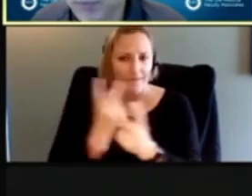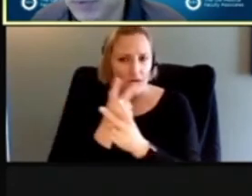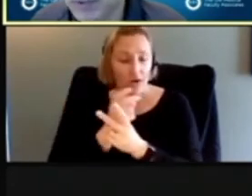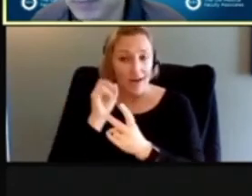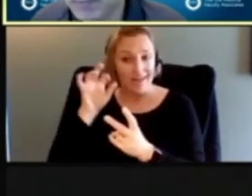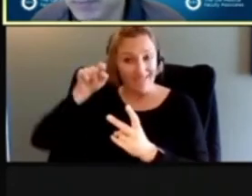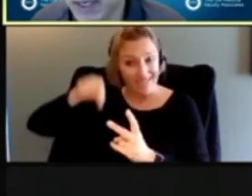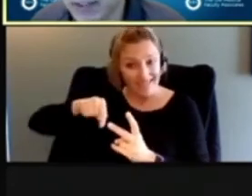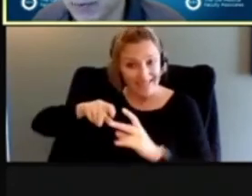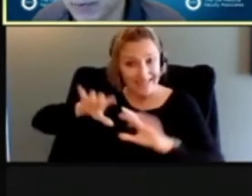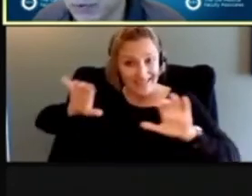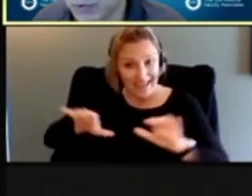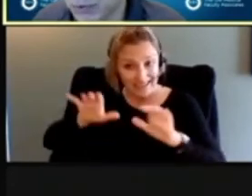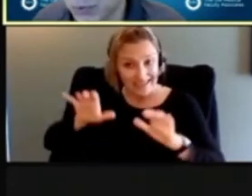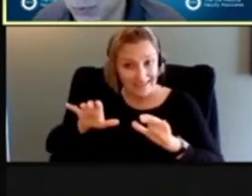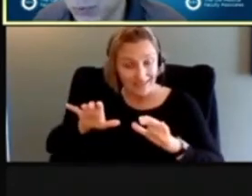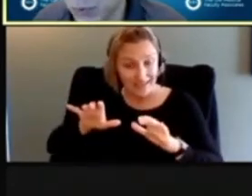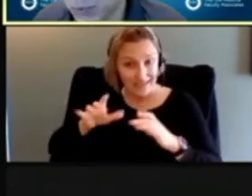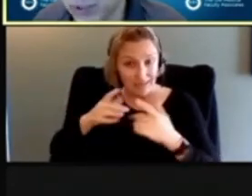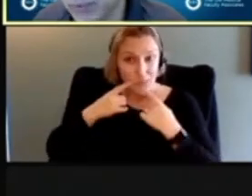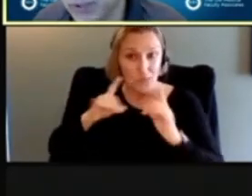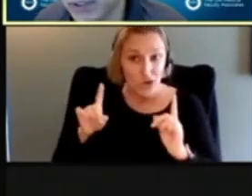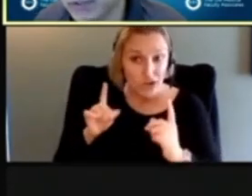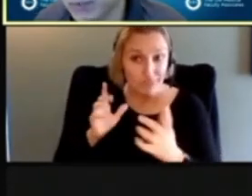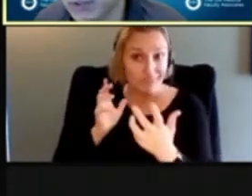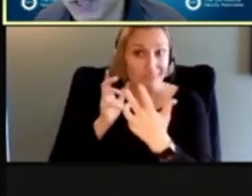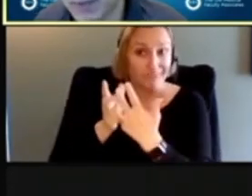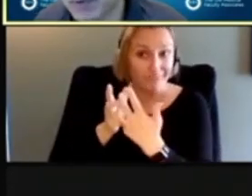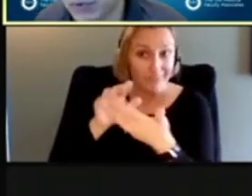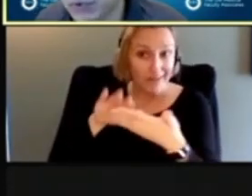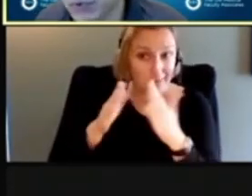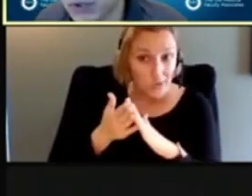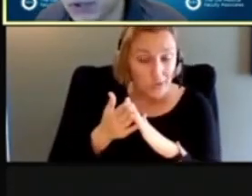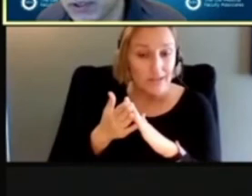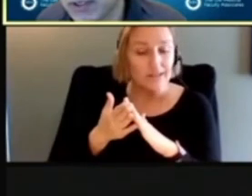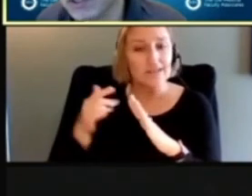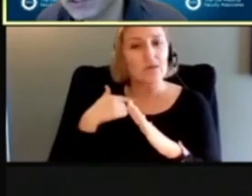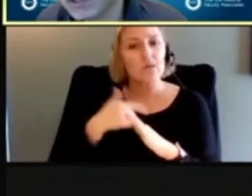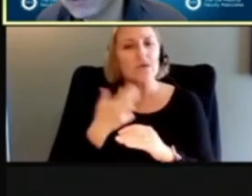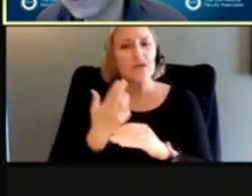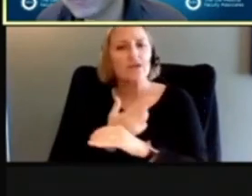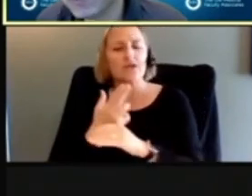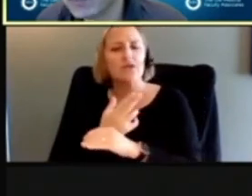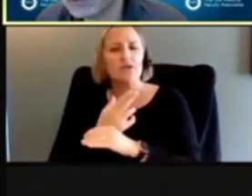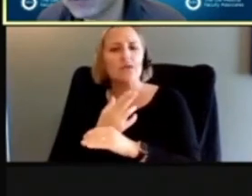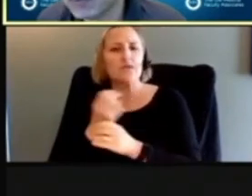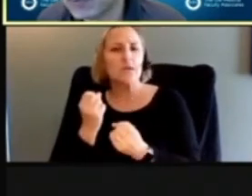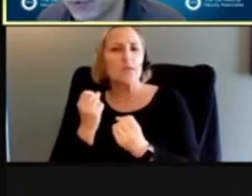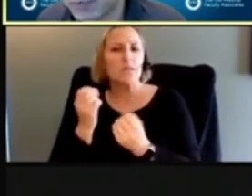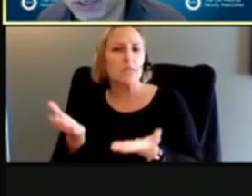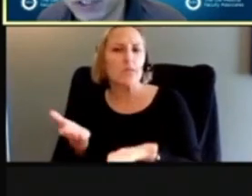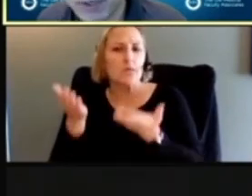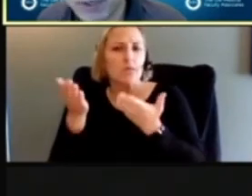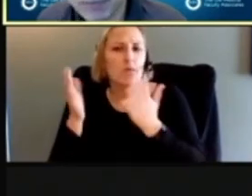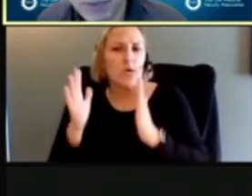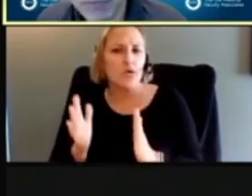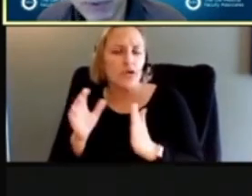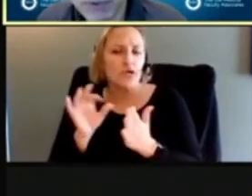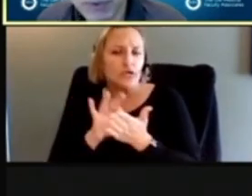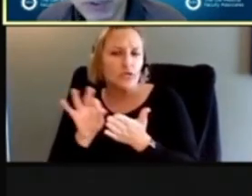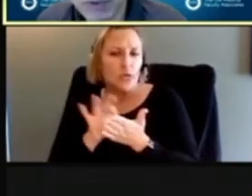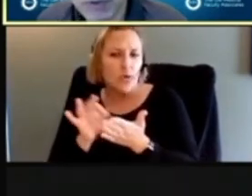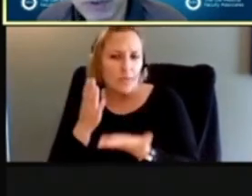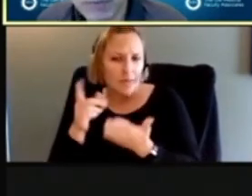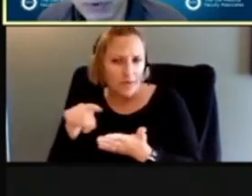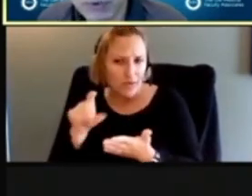type of mechanism to work with the community. And so we used the Net Promoter Score, which some of you, if you're in marketing, you may be